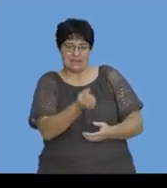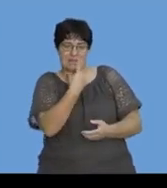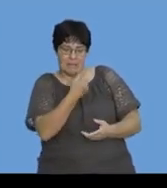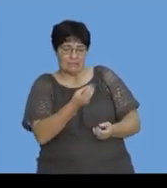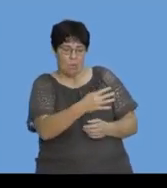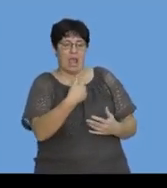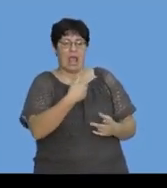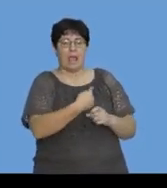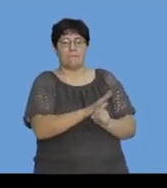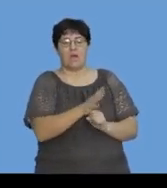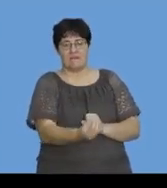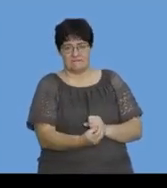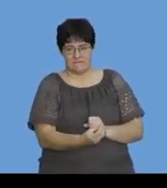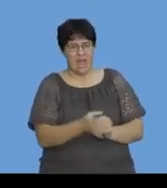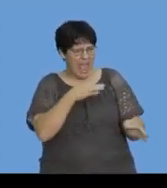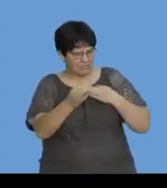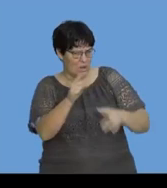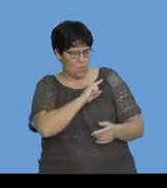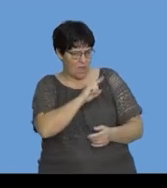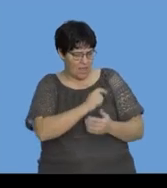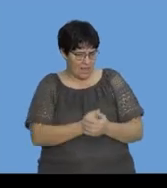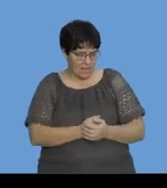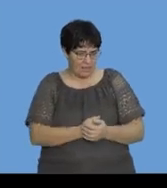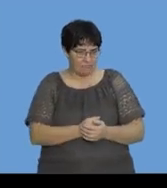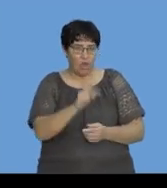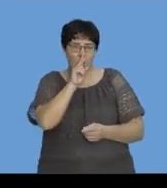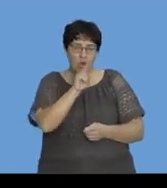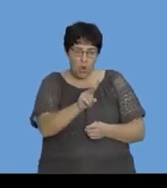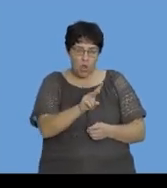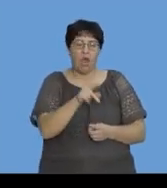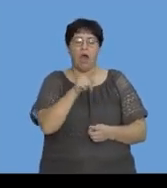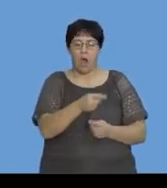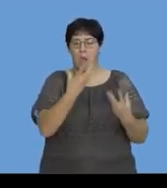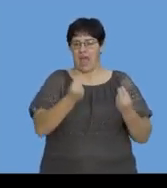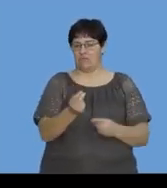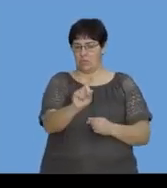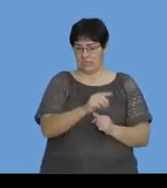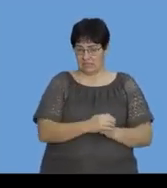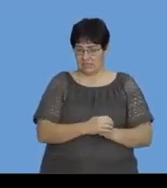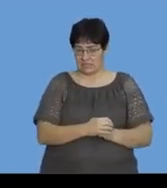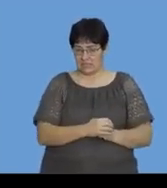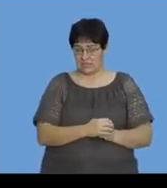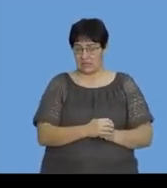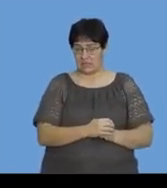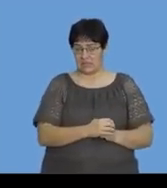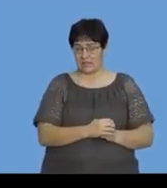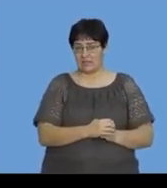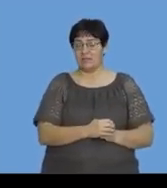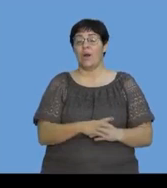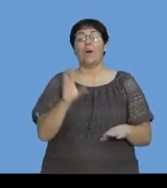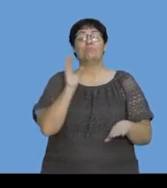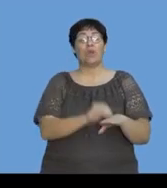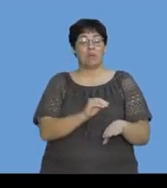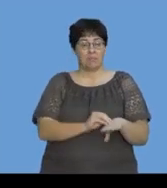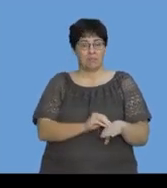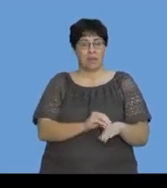symptomatic treatment. Okay, now what does symptomatic means? Look at the symptoms. What have you got? All right,